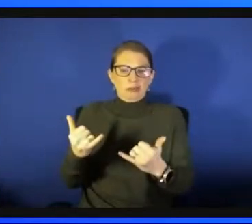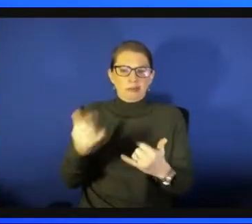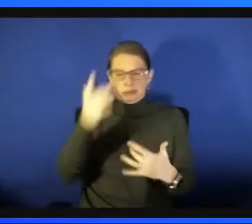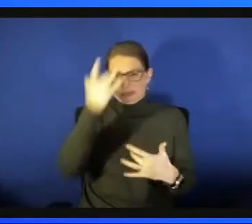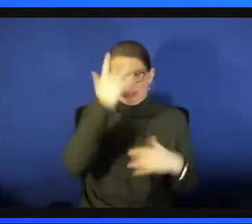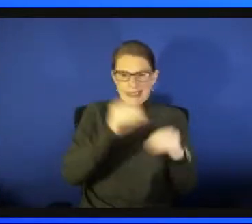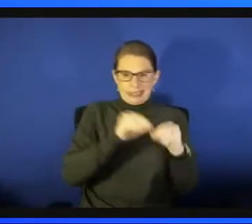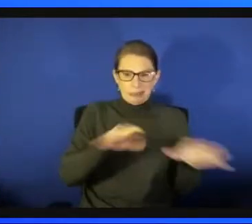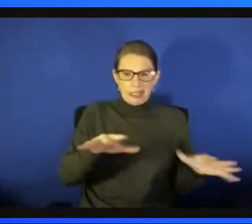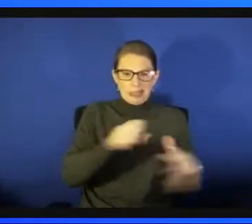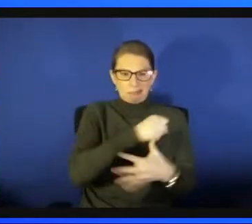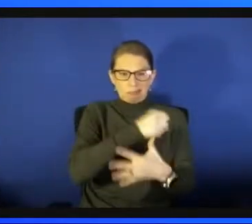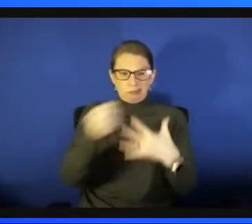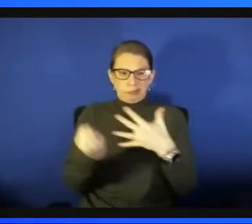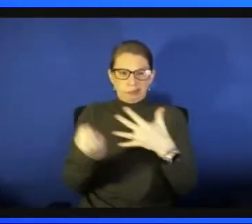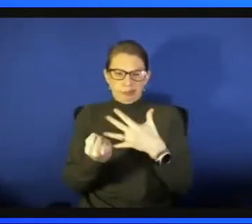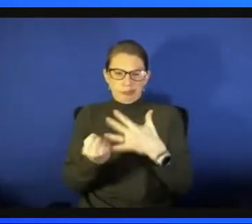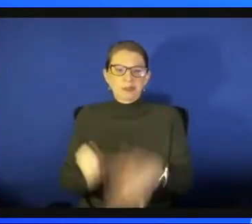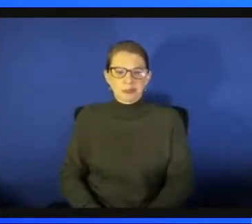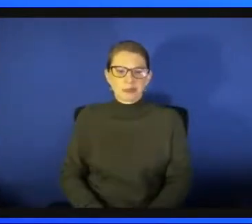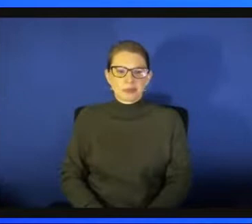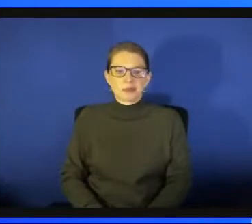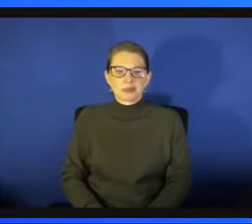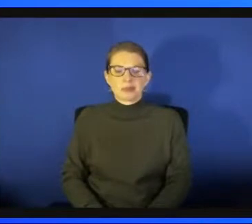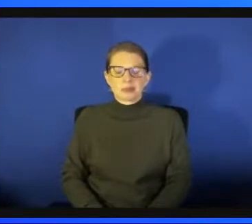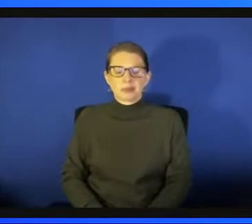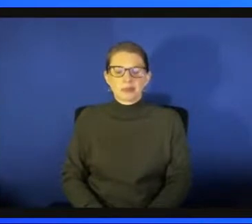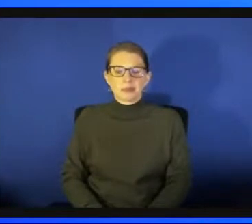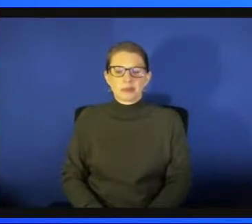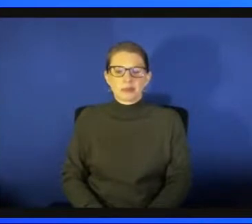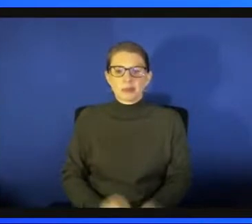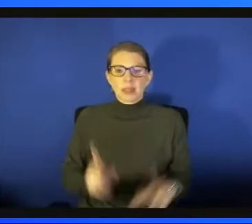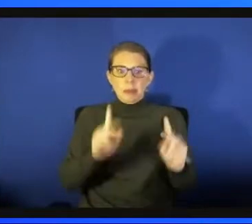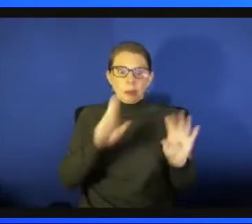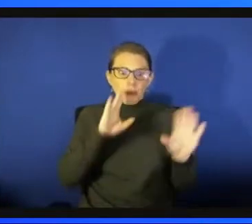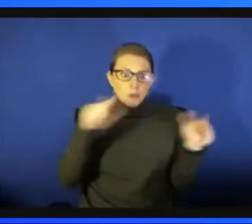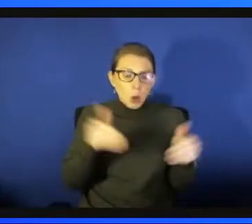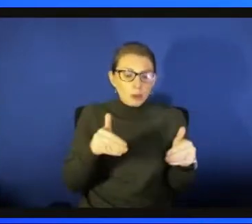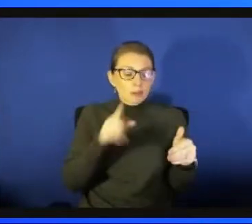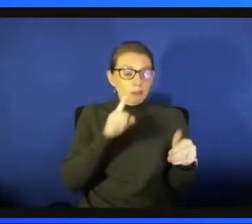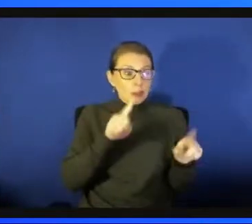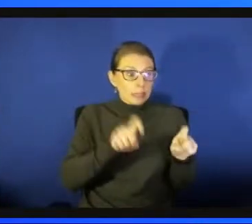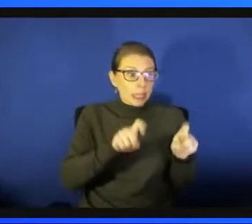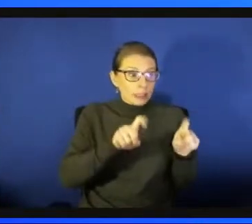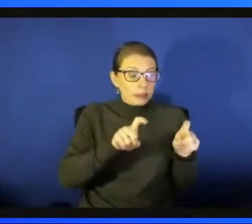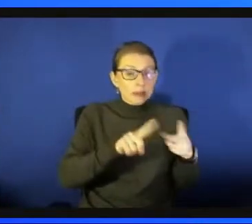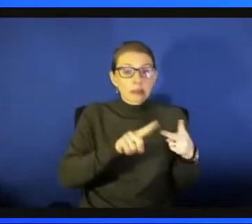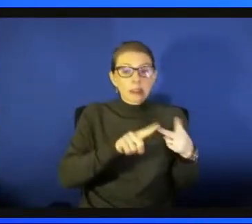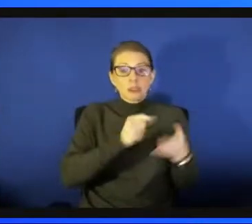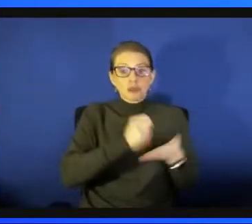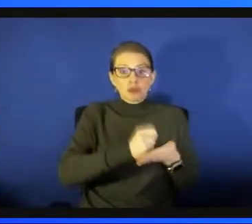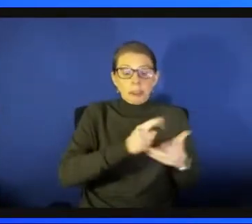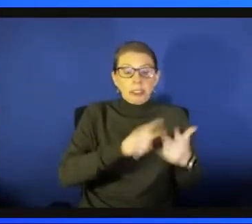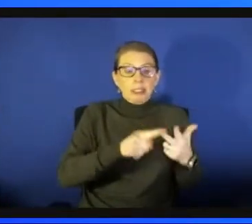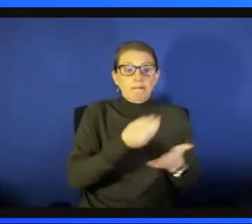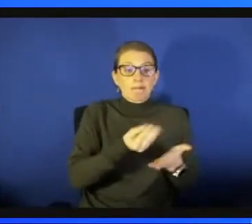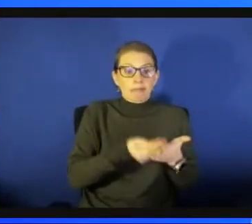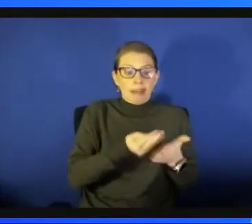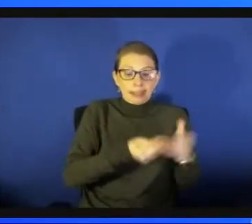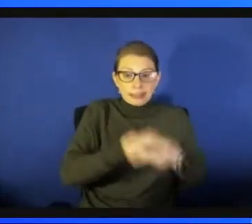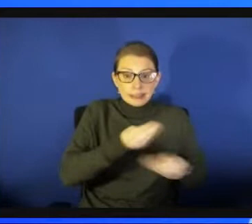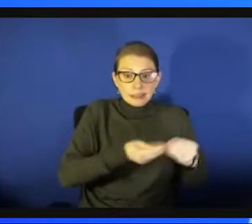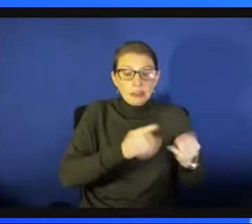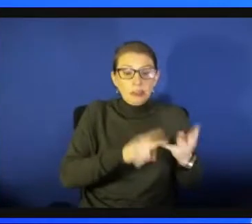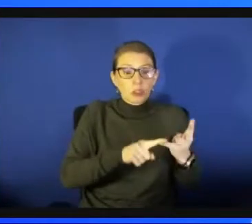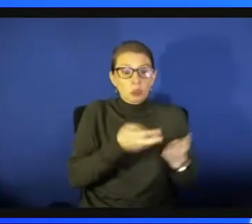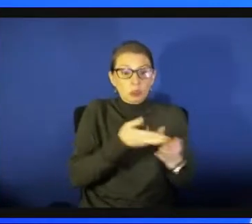everybody was so focused on the pandemic, either for testing, treatment, finances, resources, and this may be just one more